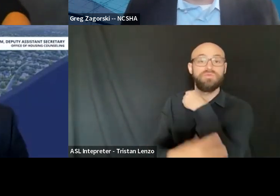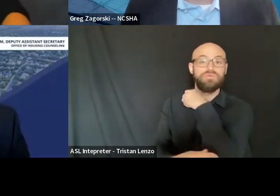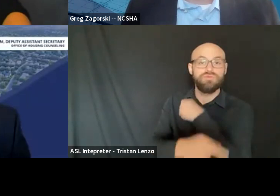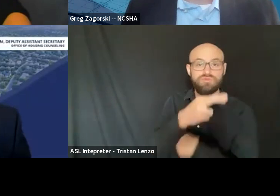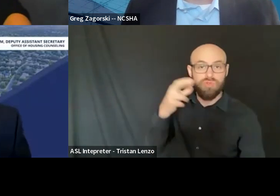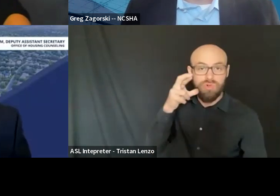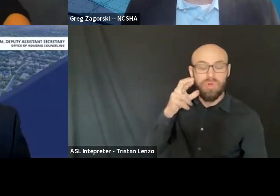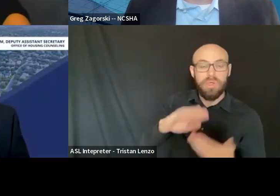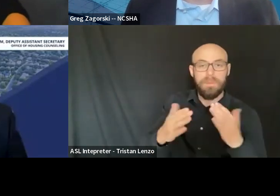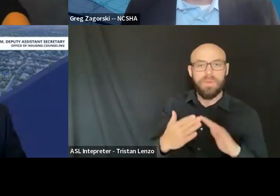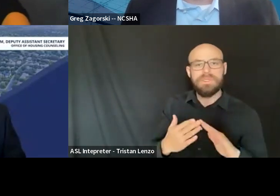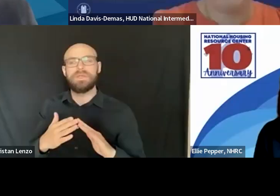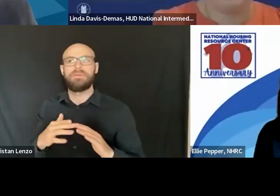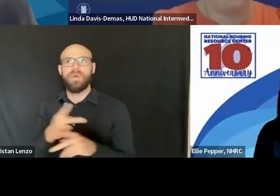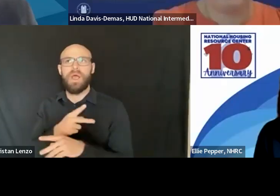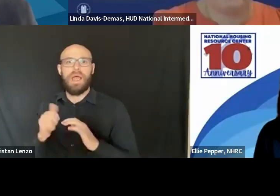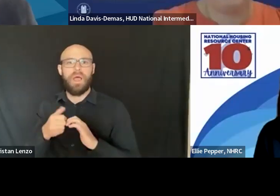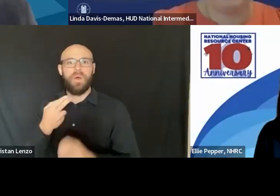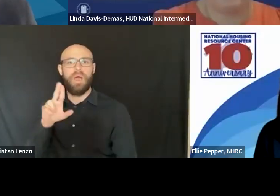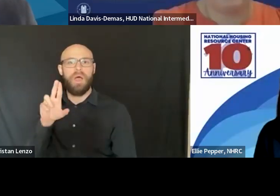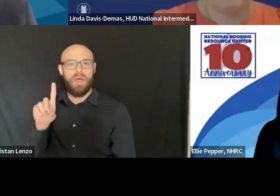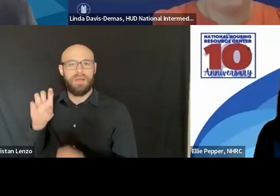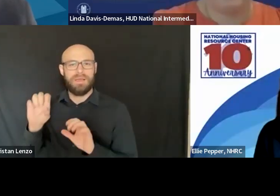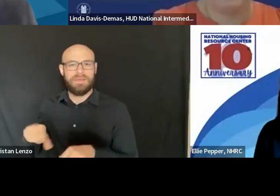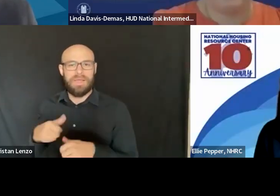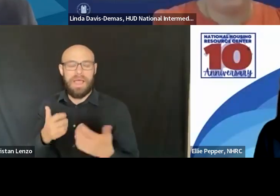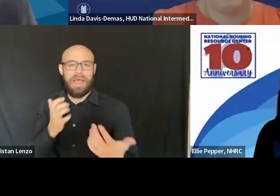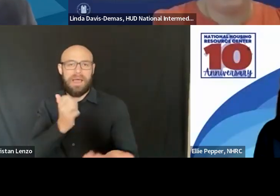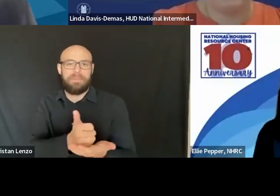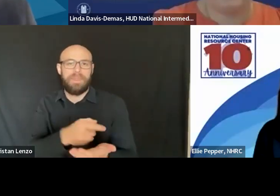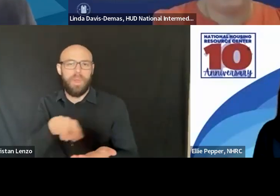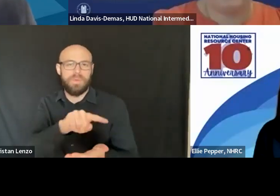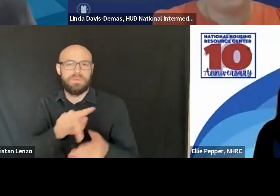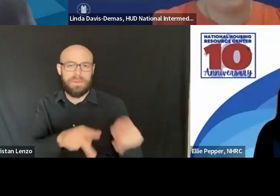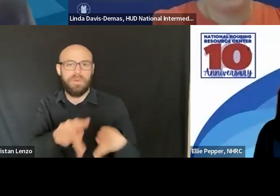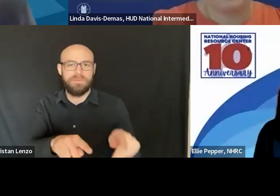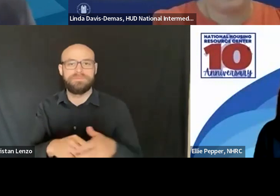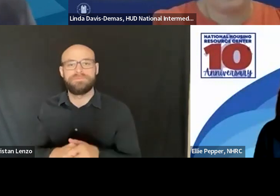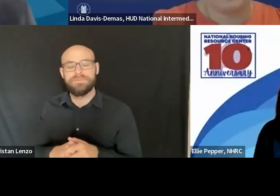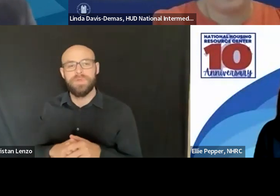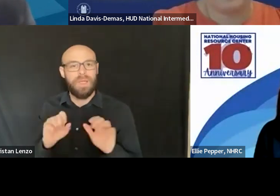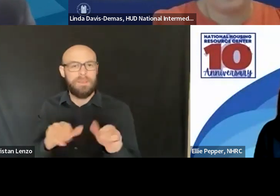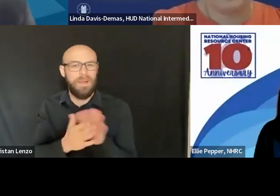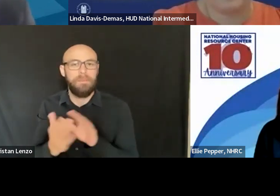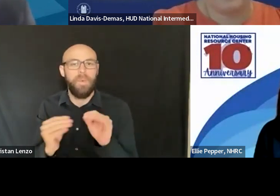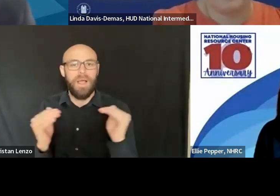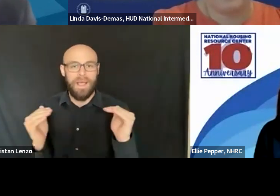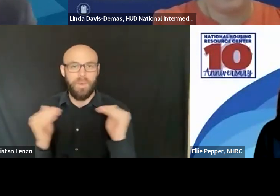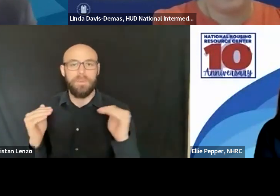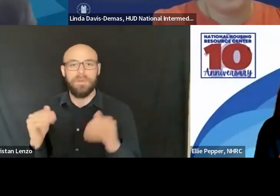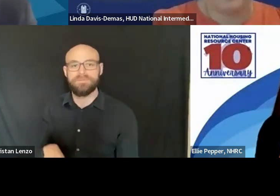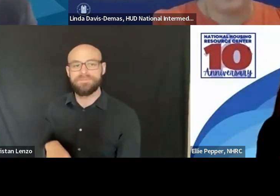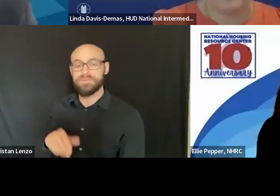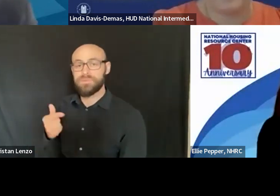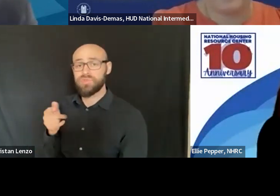reflects the population that's going to serve so we can meet some of our equity goals? Yeah, Greg, right on point. For those who had the